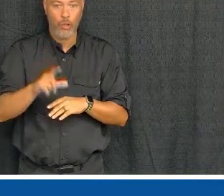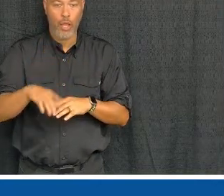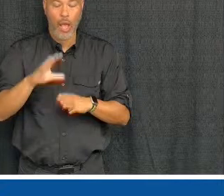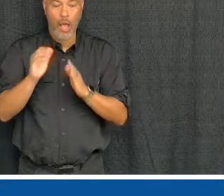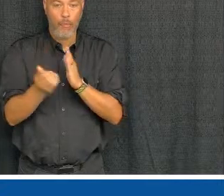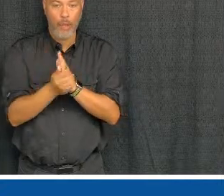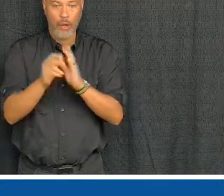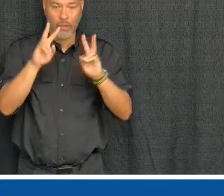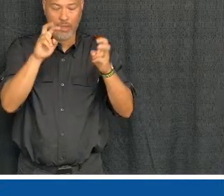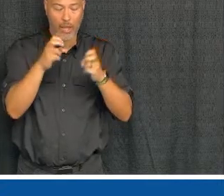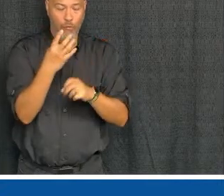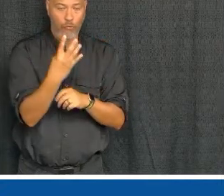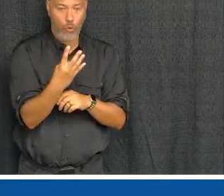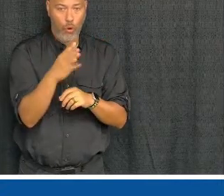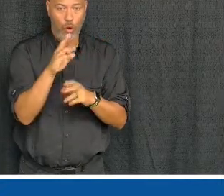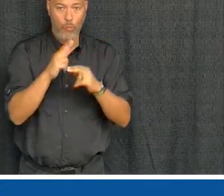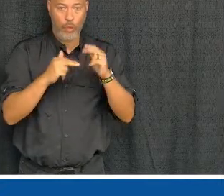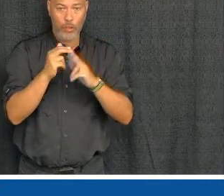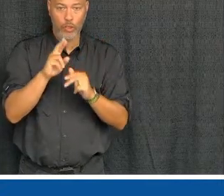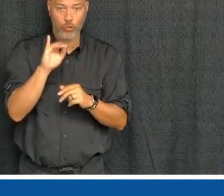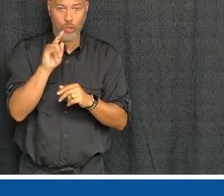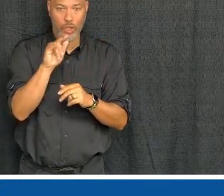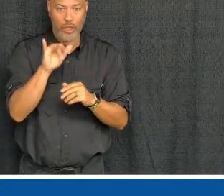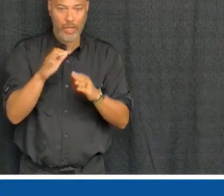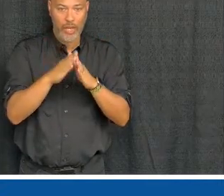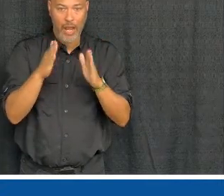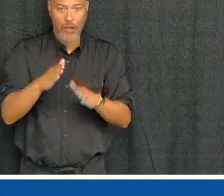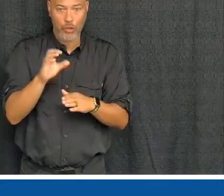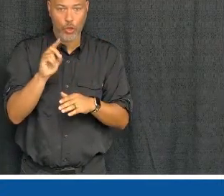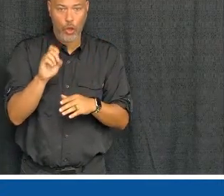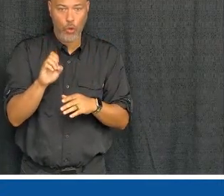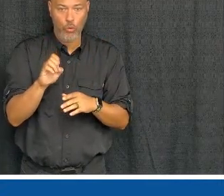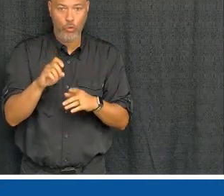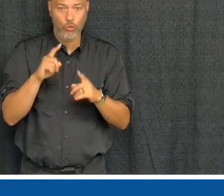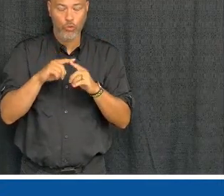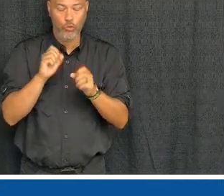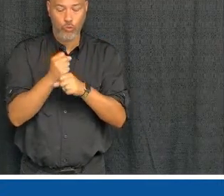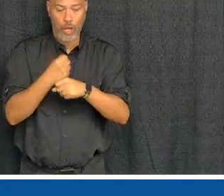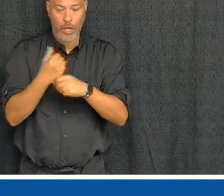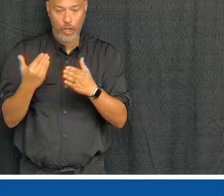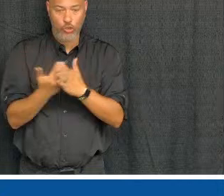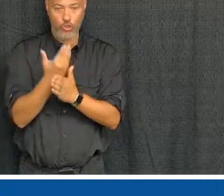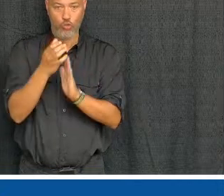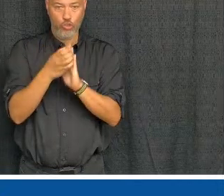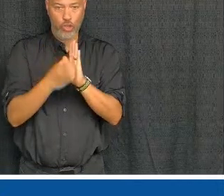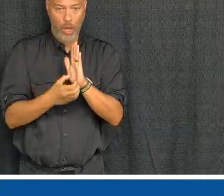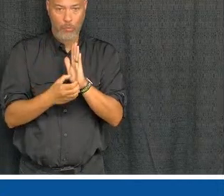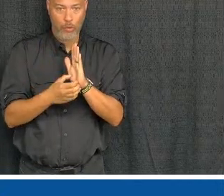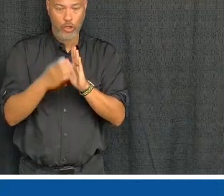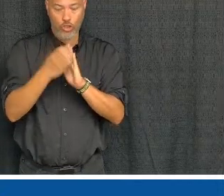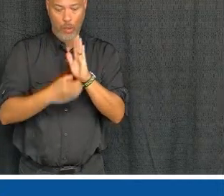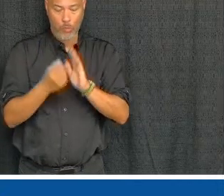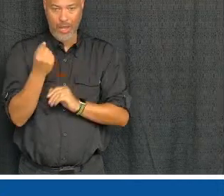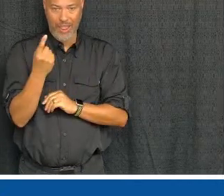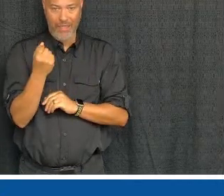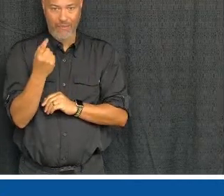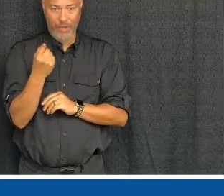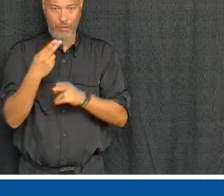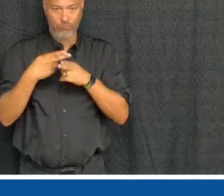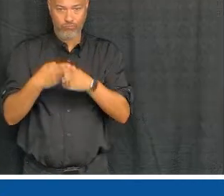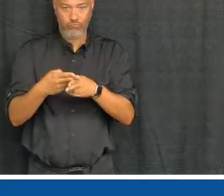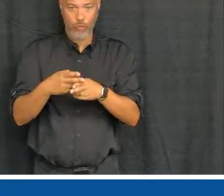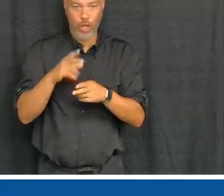amending Title 4, Building, Utility, and Housing Codes, to create a new chapter, Chapter 11, relative